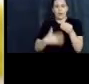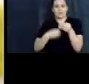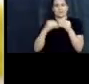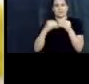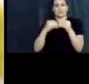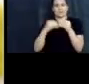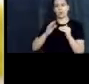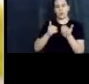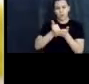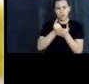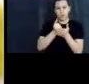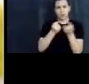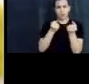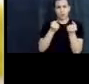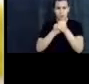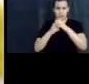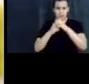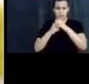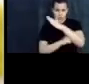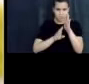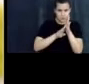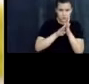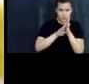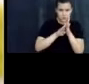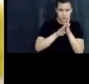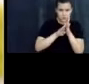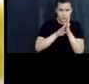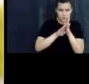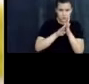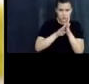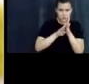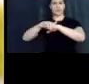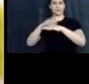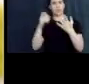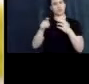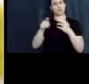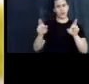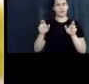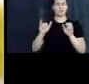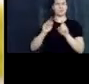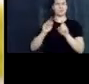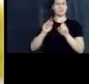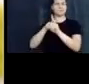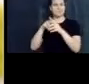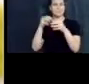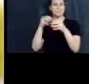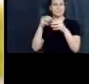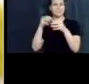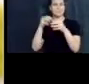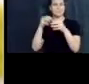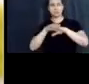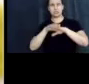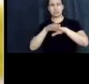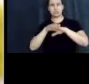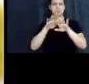good foundation of all the stuff that you're going to be learning. So that's basically what the TSI is. If you have to take it, the TSI